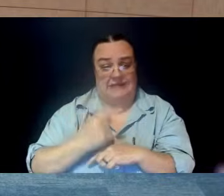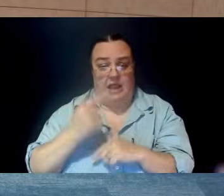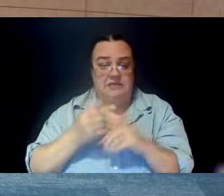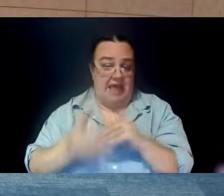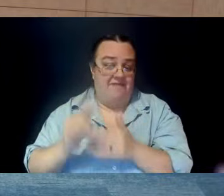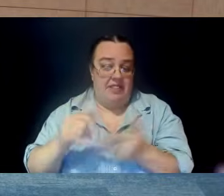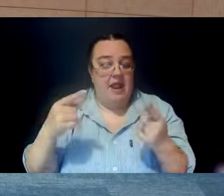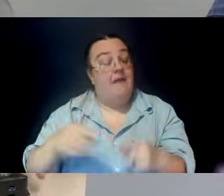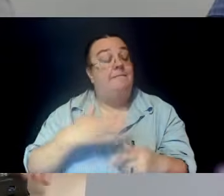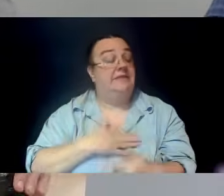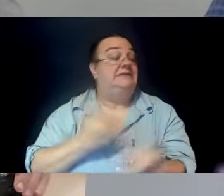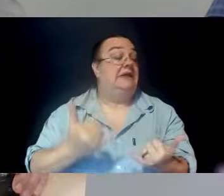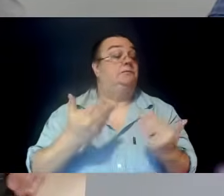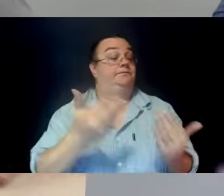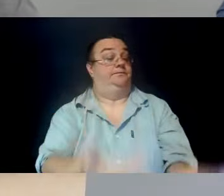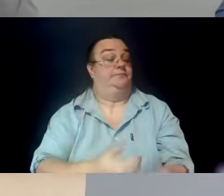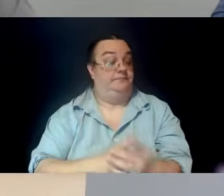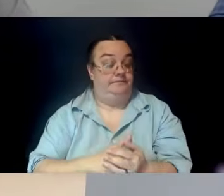ahead.